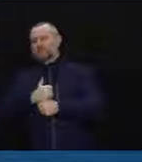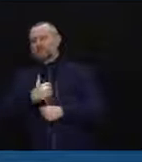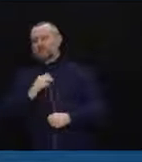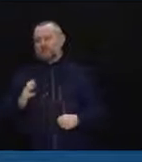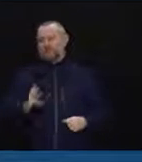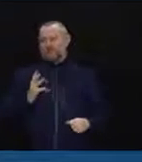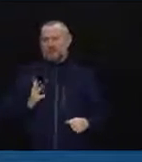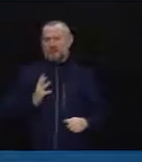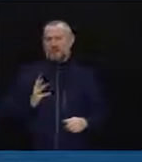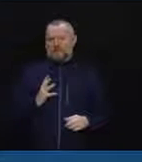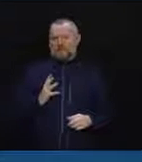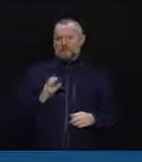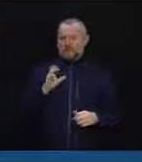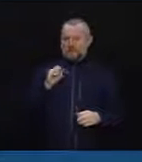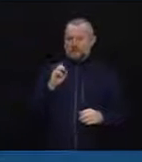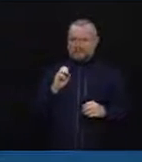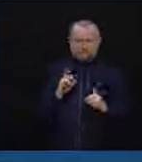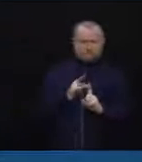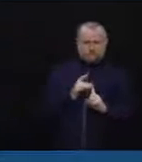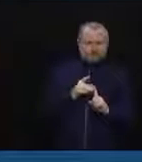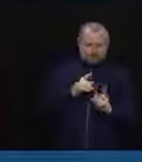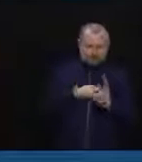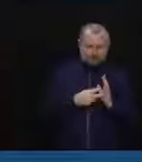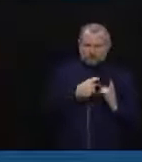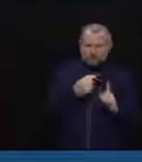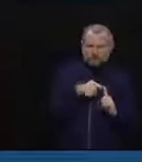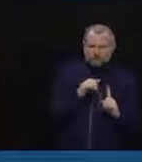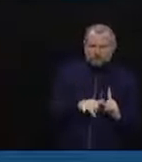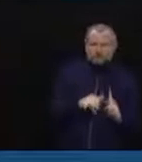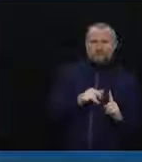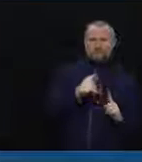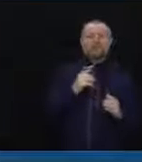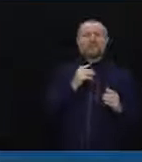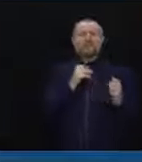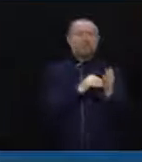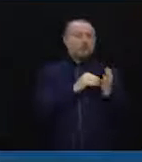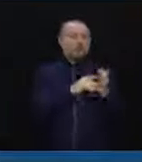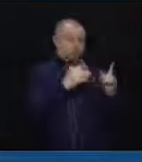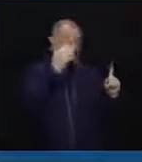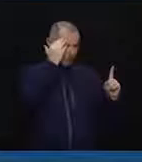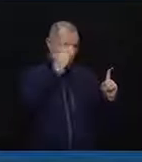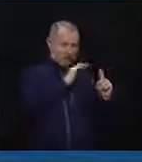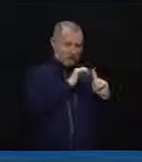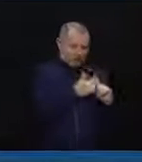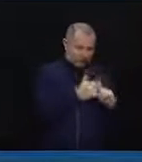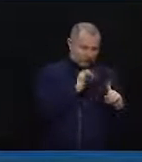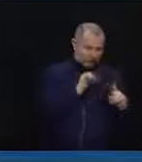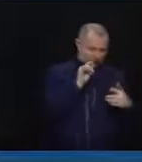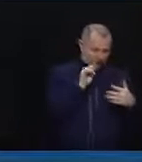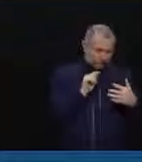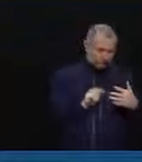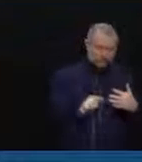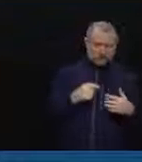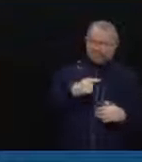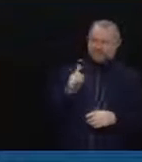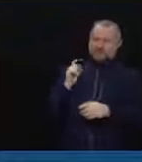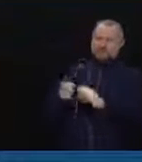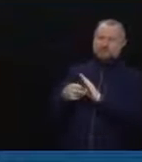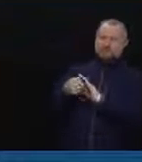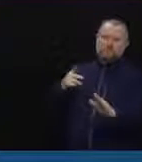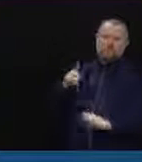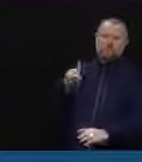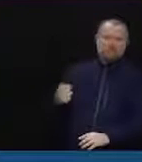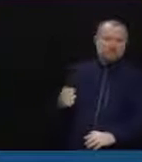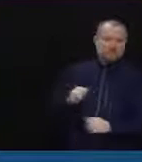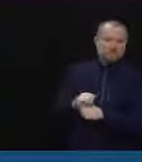know how to diagnose long COVID. You may be aware that the Health Department has a history of developing these.